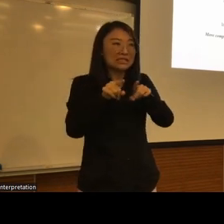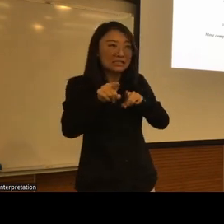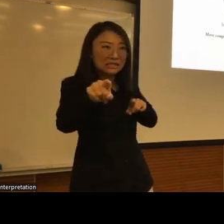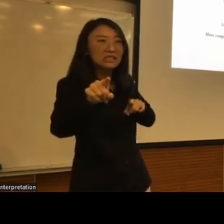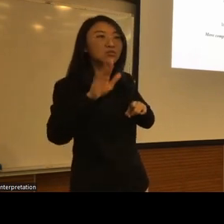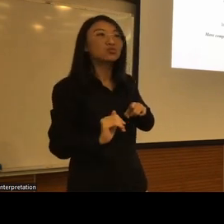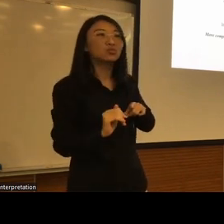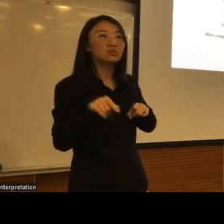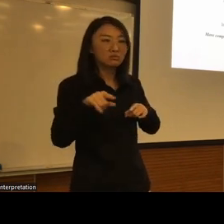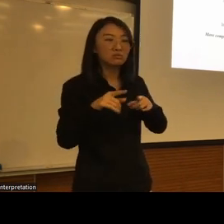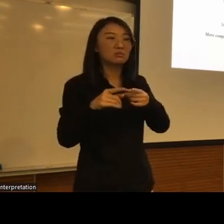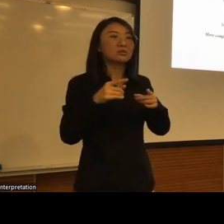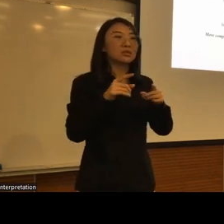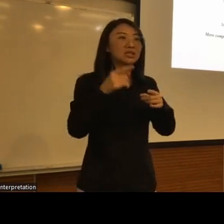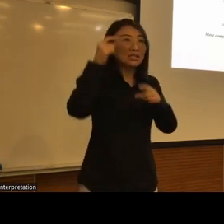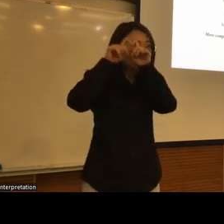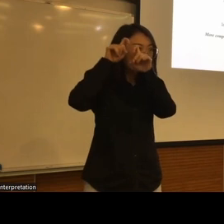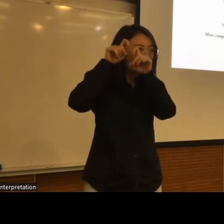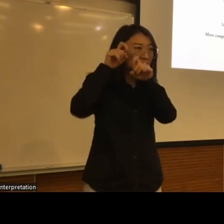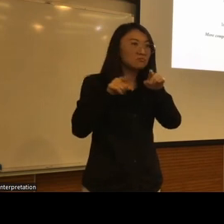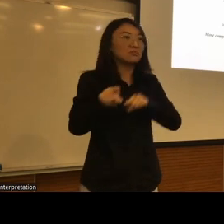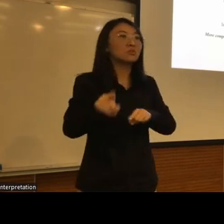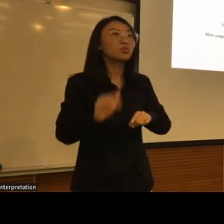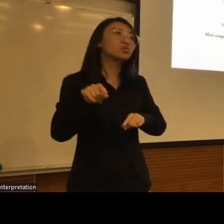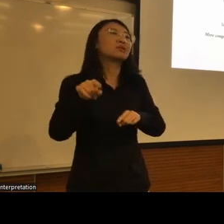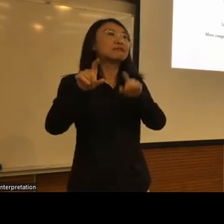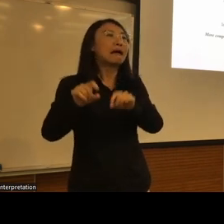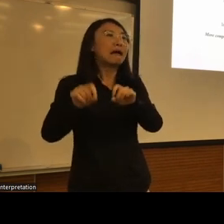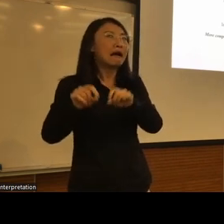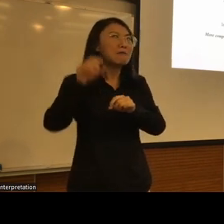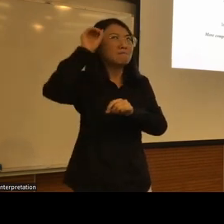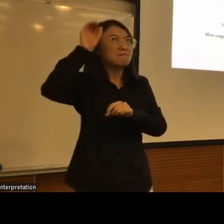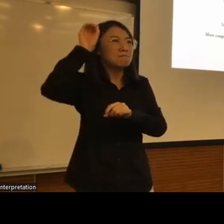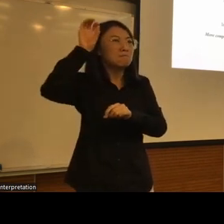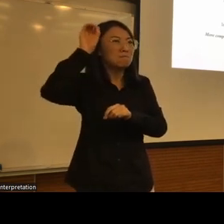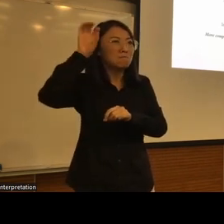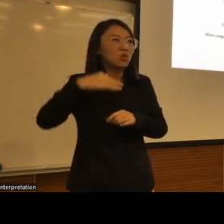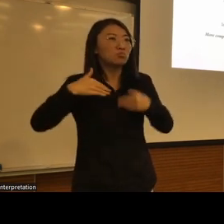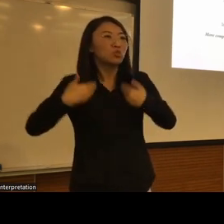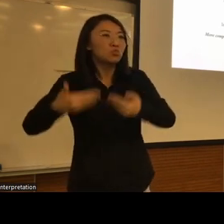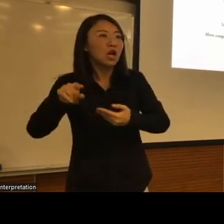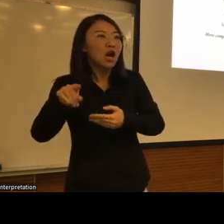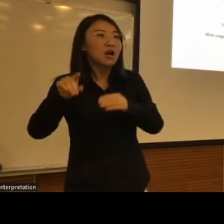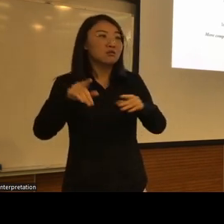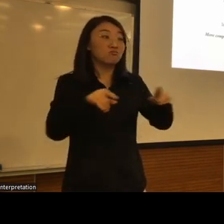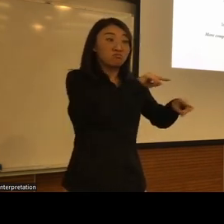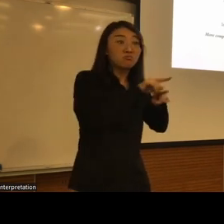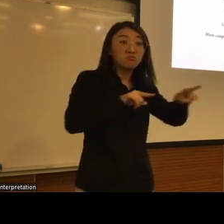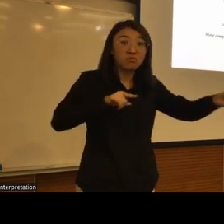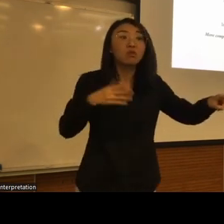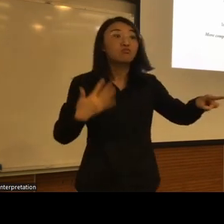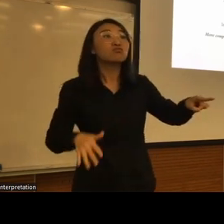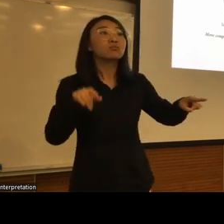some processing capacity to come up with this way of creatively expressing something that would be far easier